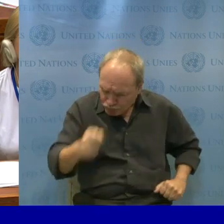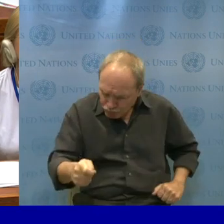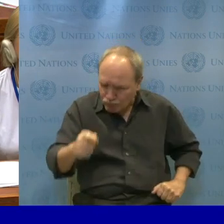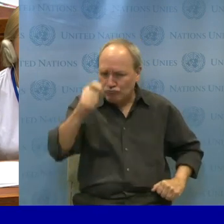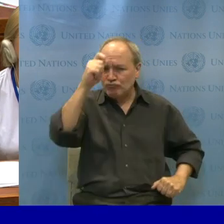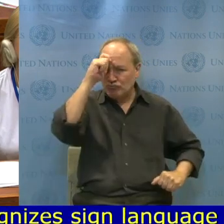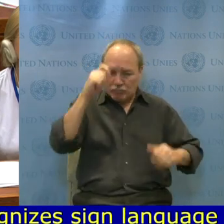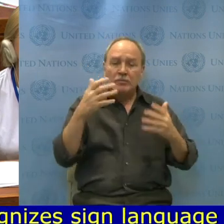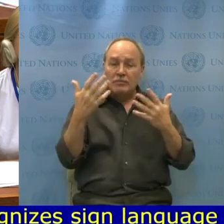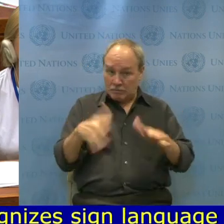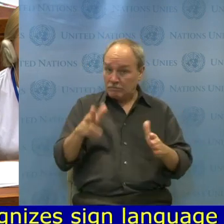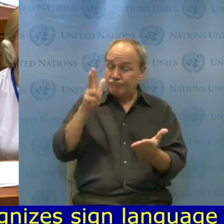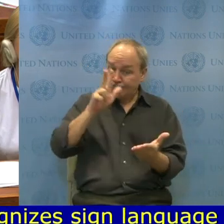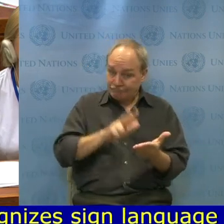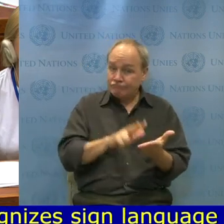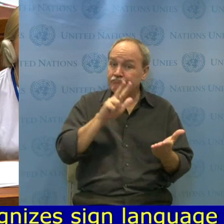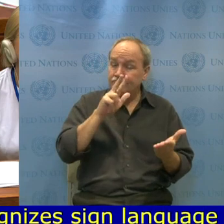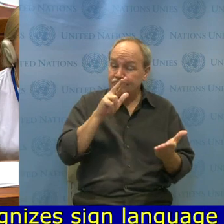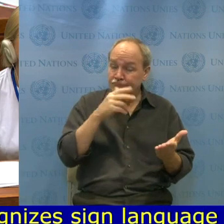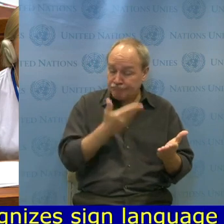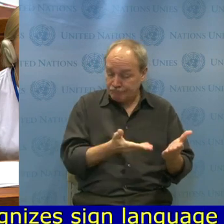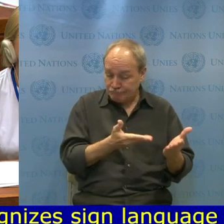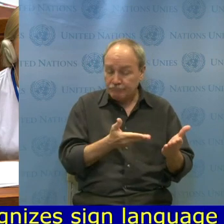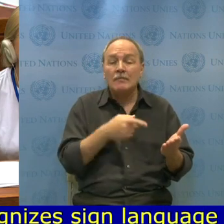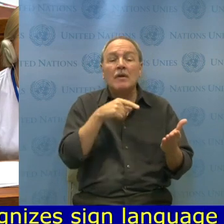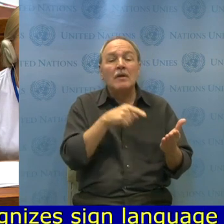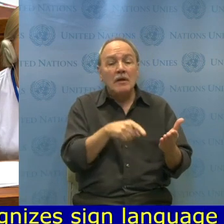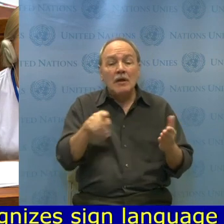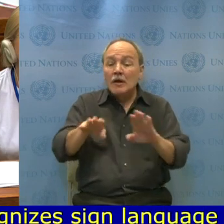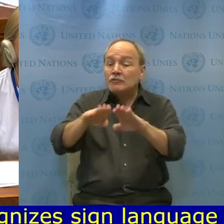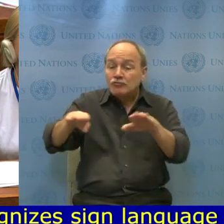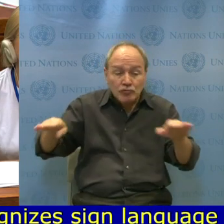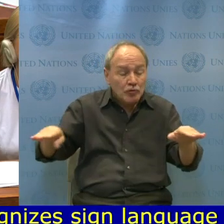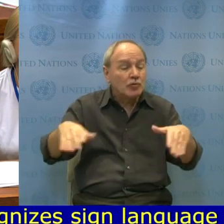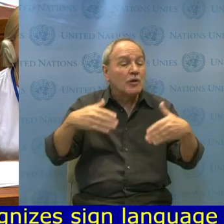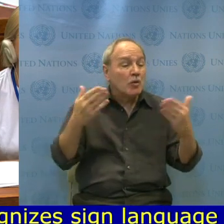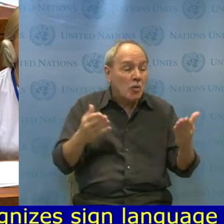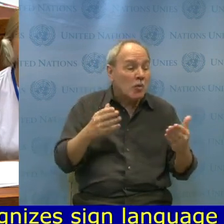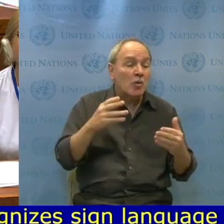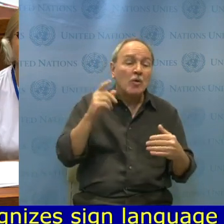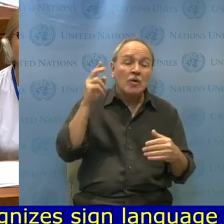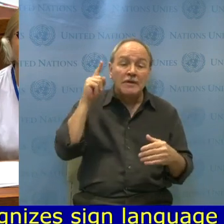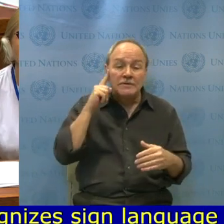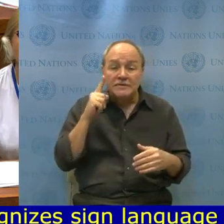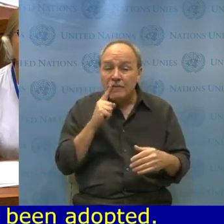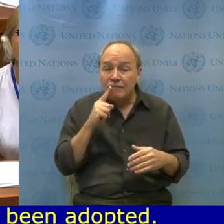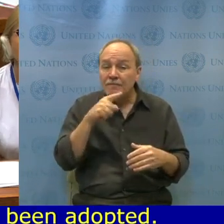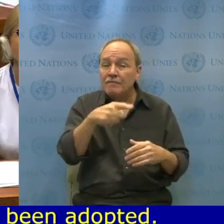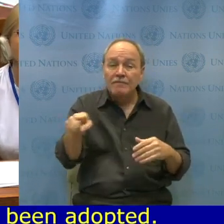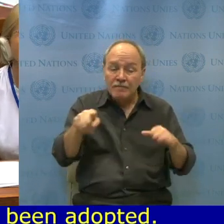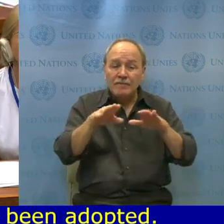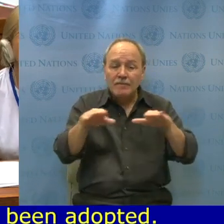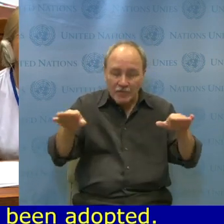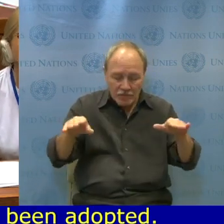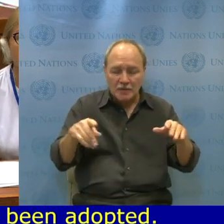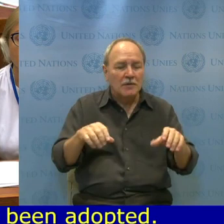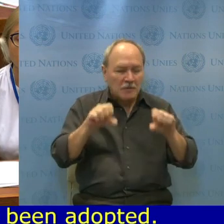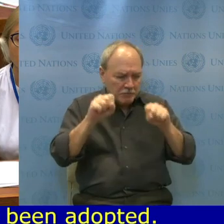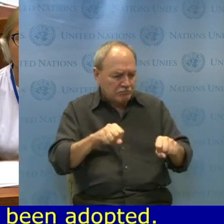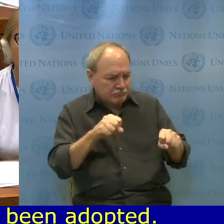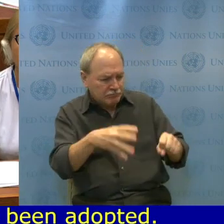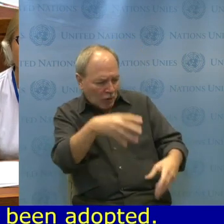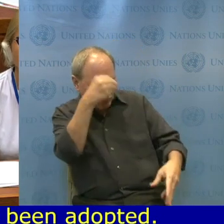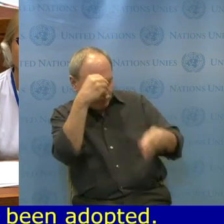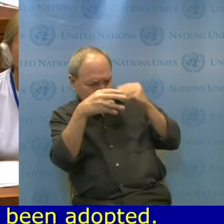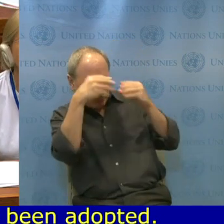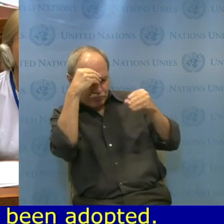gives children and hearing impaired or deaf people the right to learn German Sign Language and to be